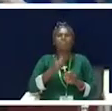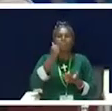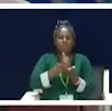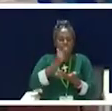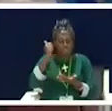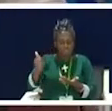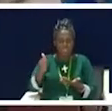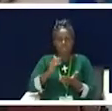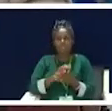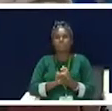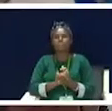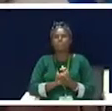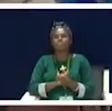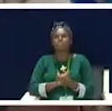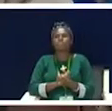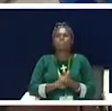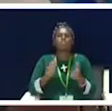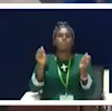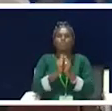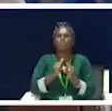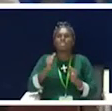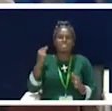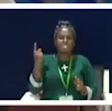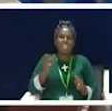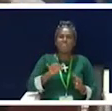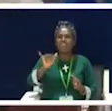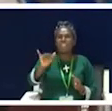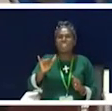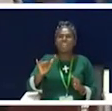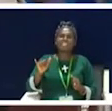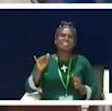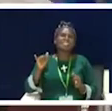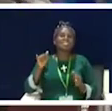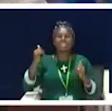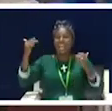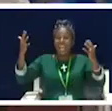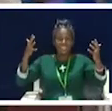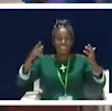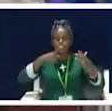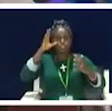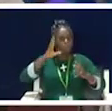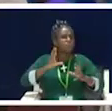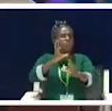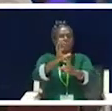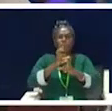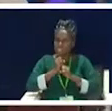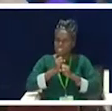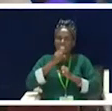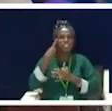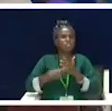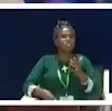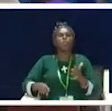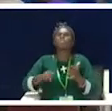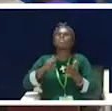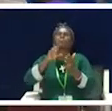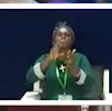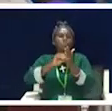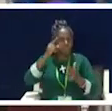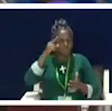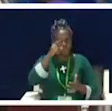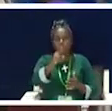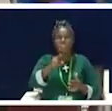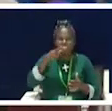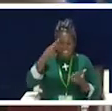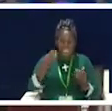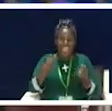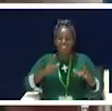of Jesus. With everlasting arm, you possess your possession. Your portion in the land of the living will be possessed by